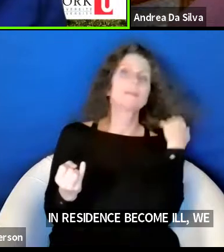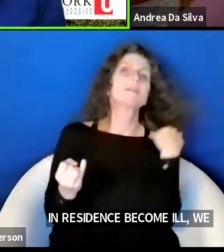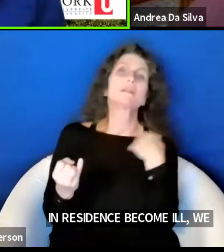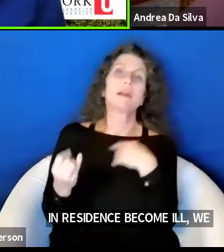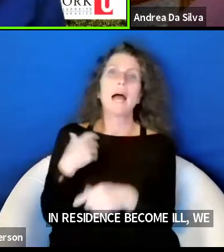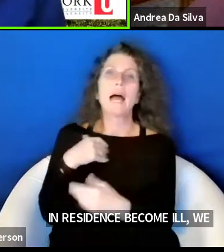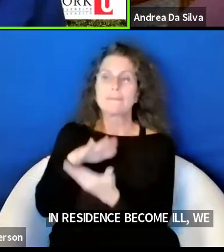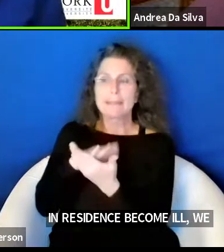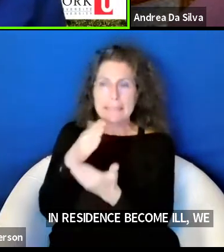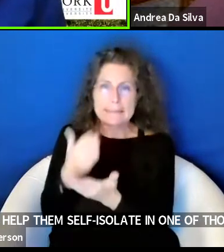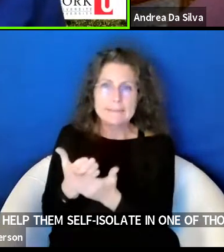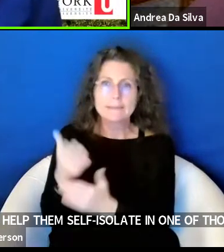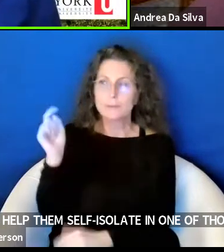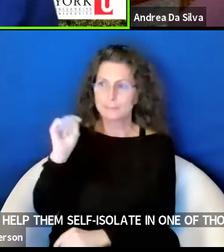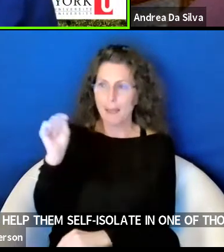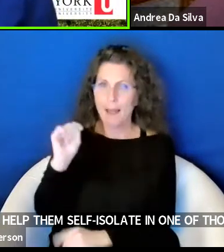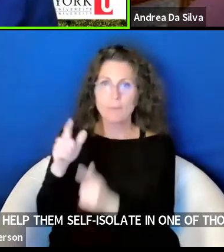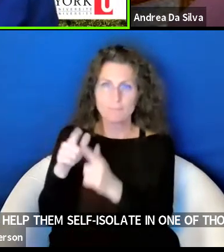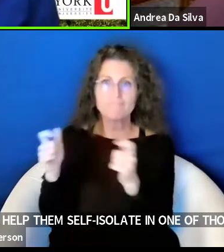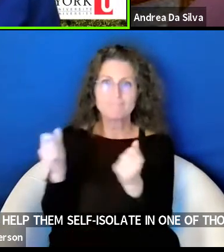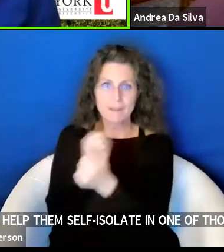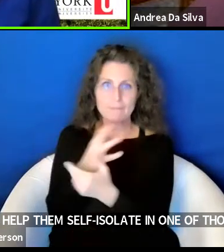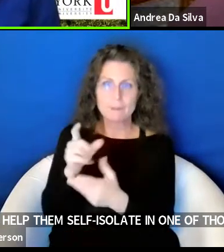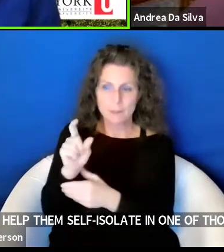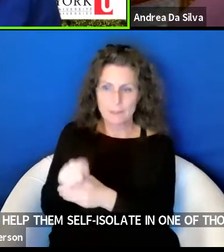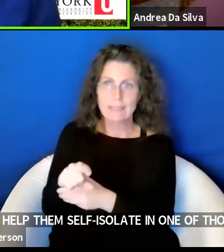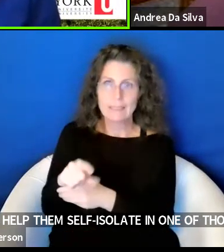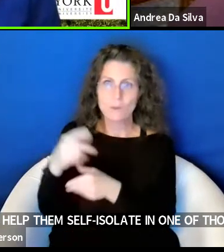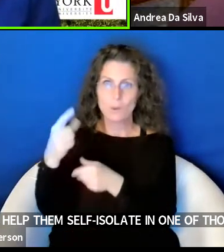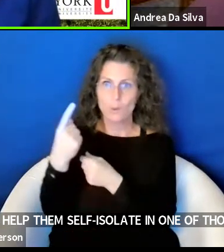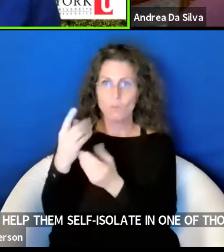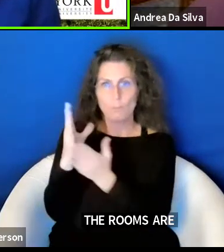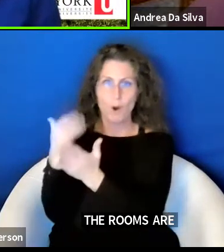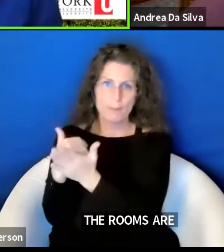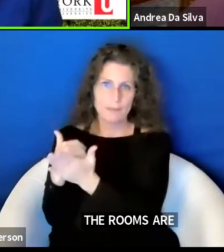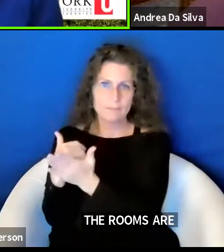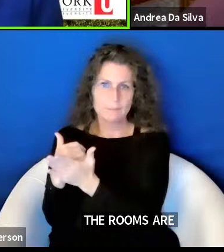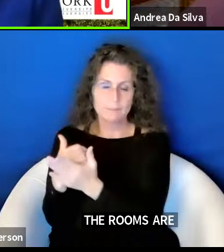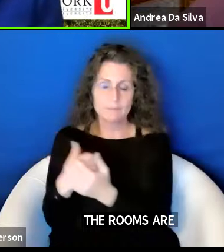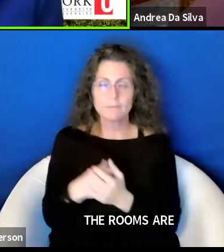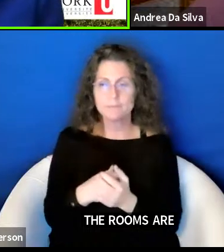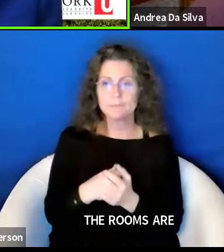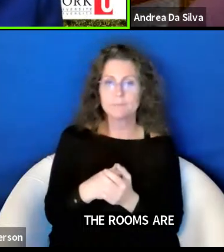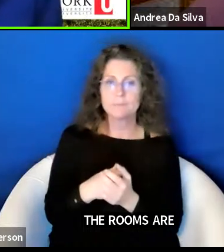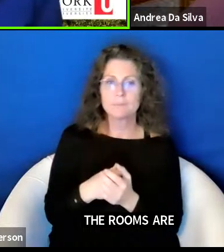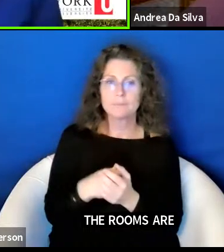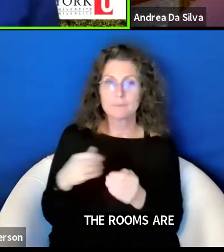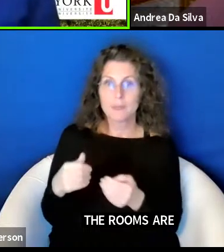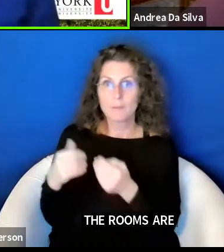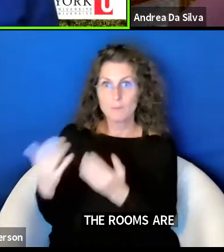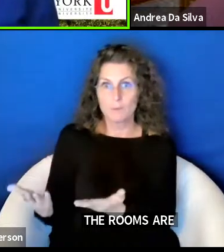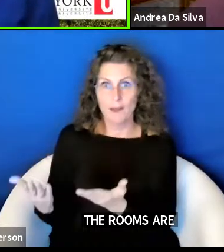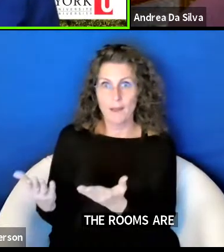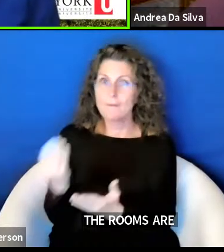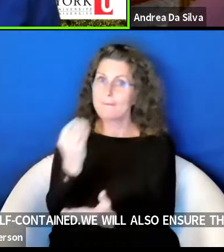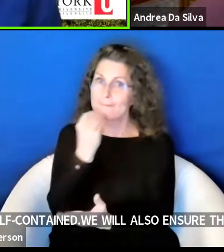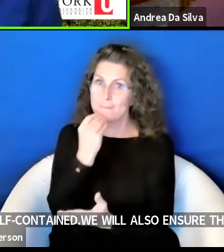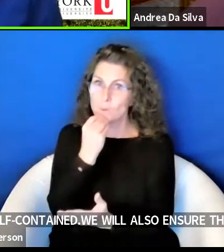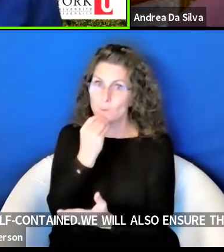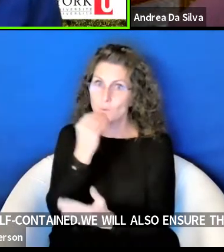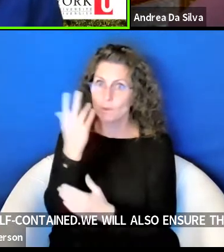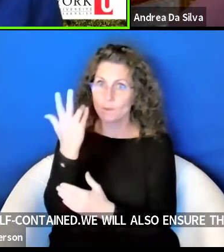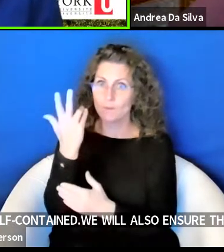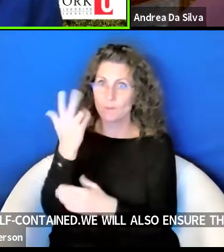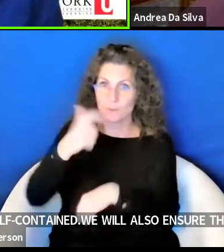self-contained. We will also ensure that food is delivered every day, 3 times a day,